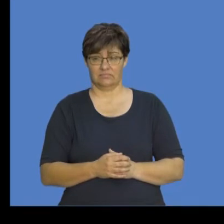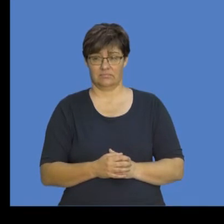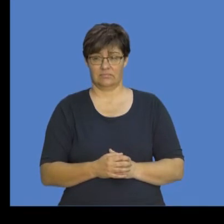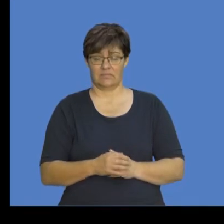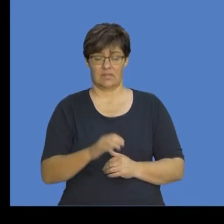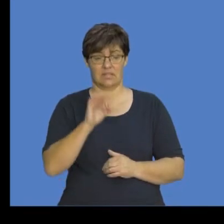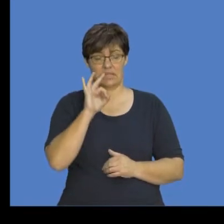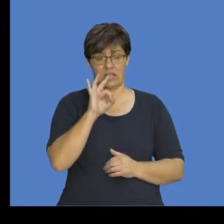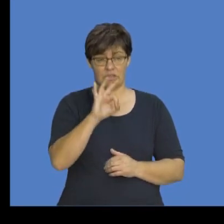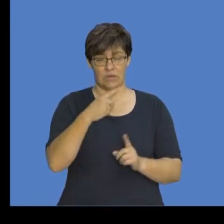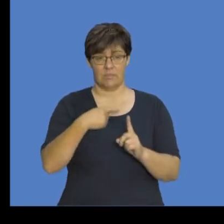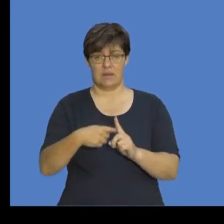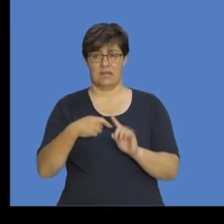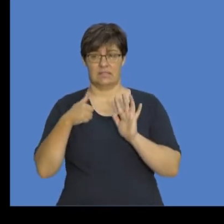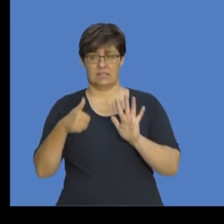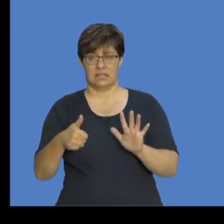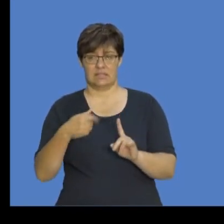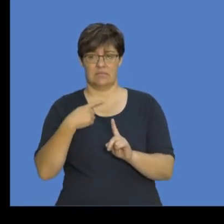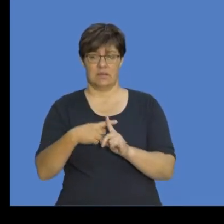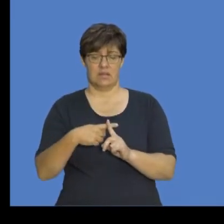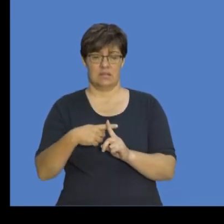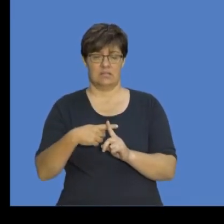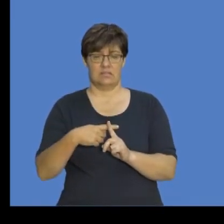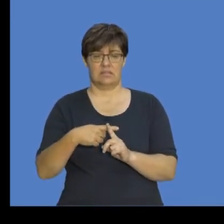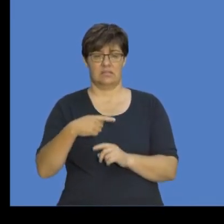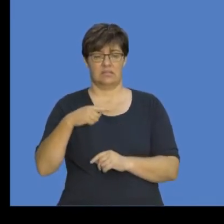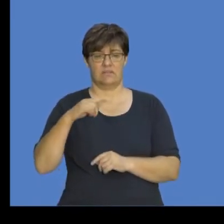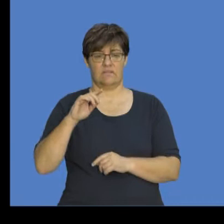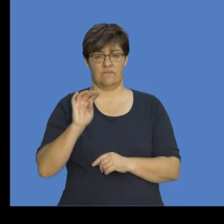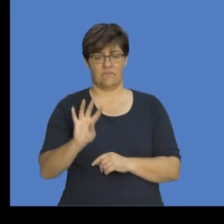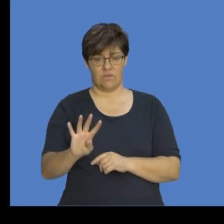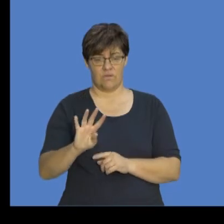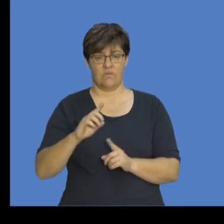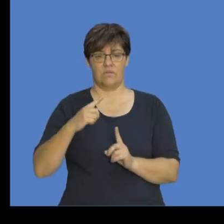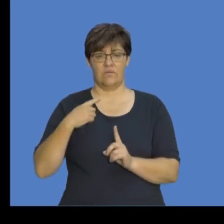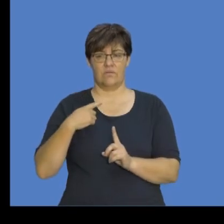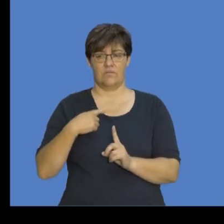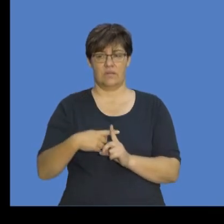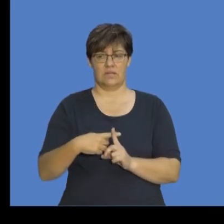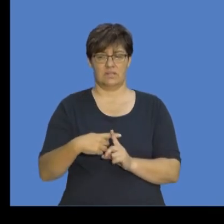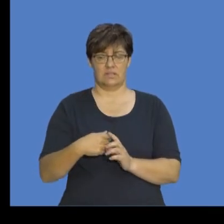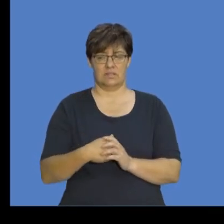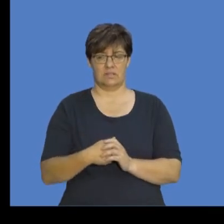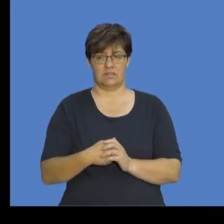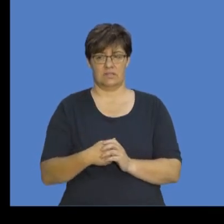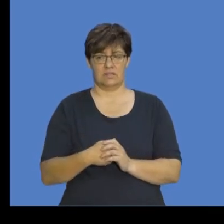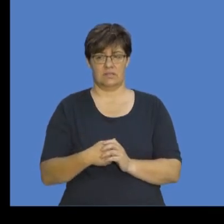Jamie. The mean for Jamie will be 3, which is 3 plus 6,